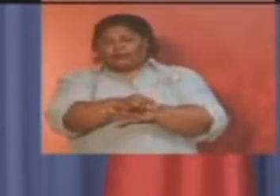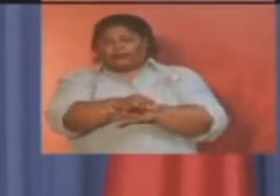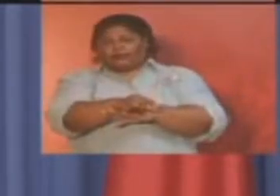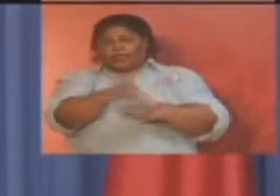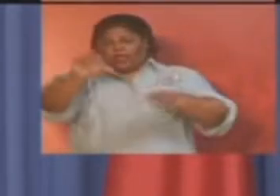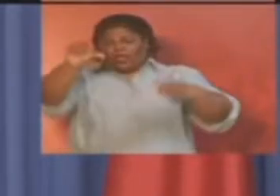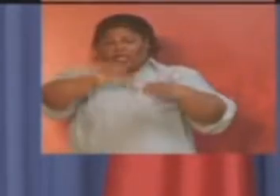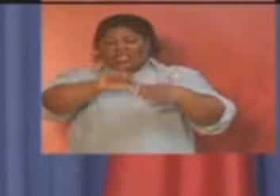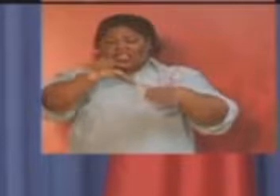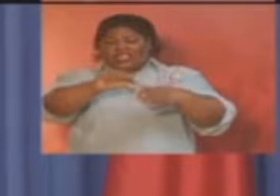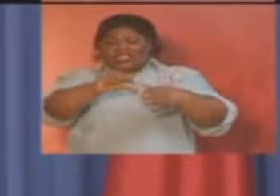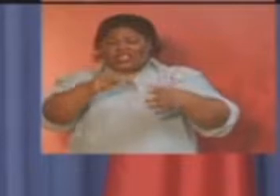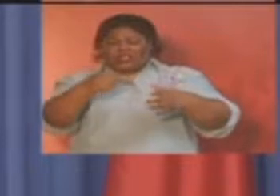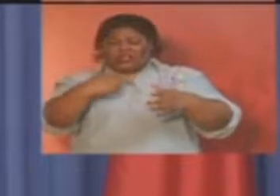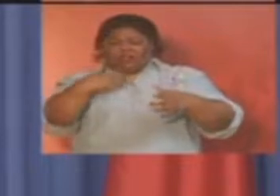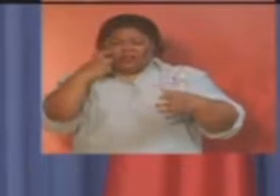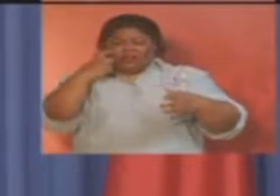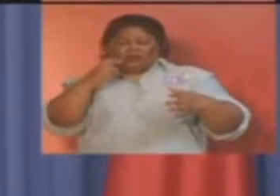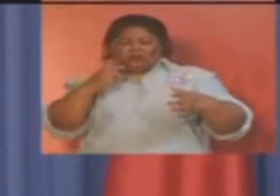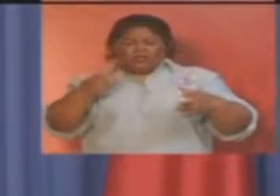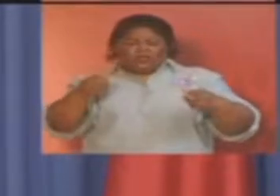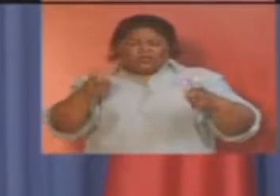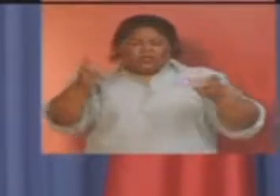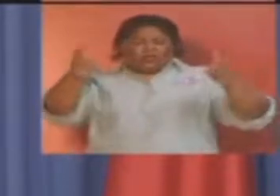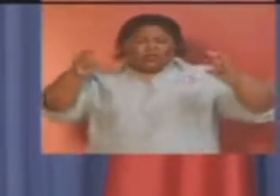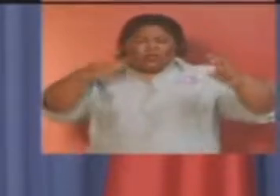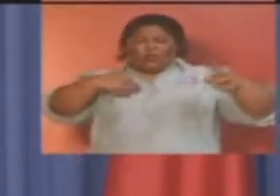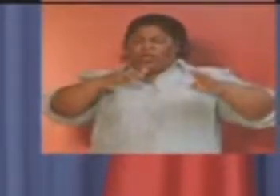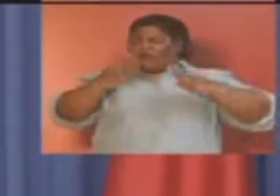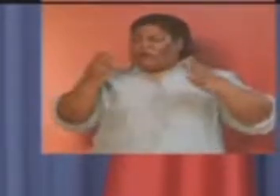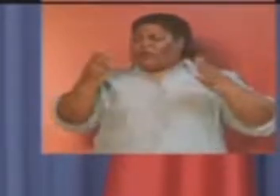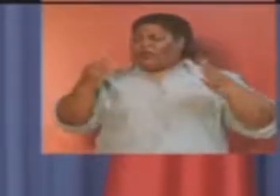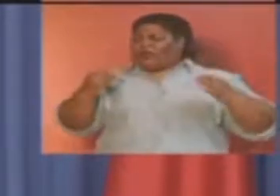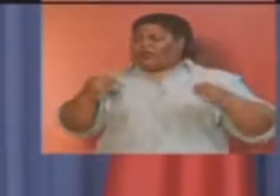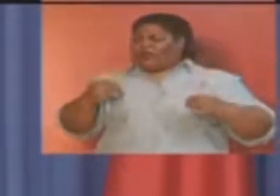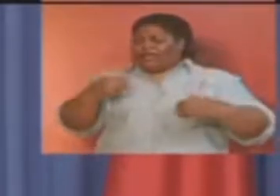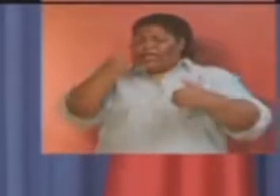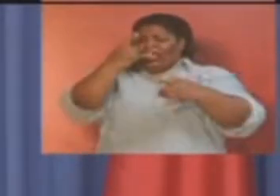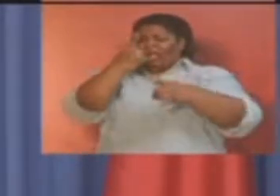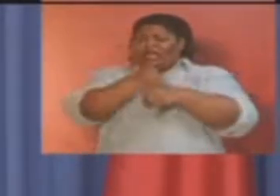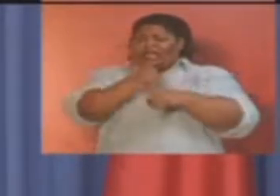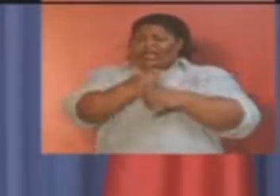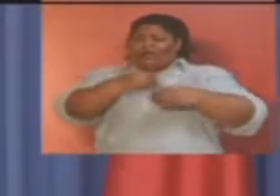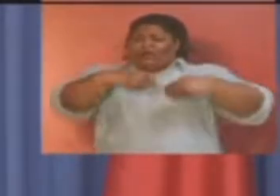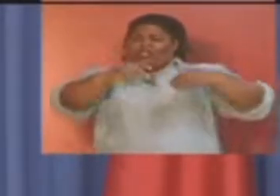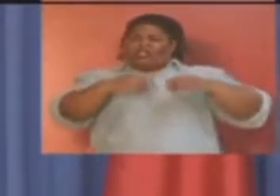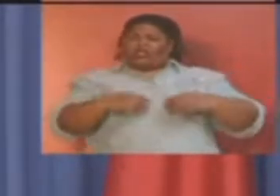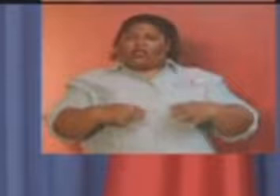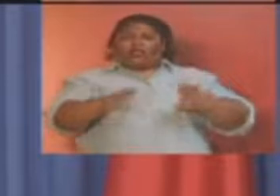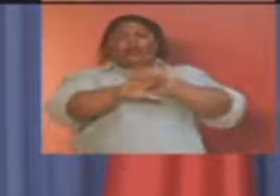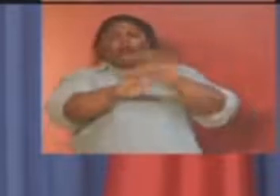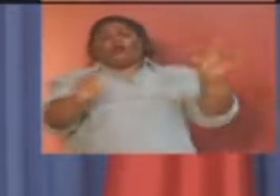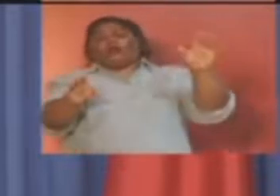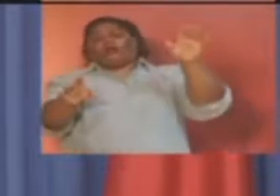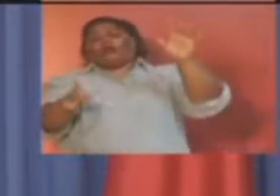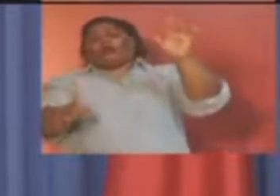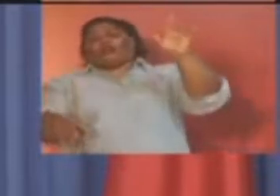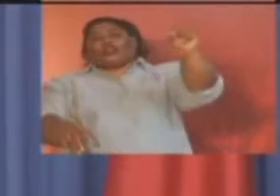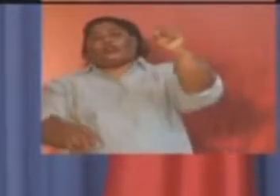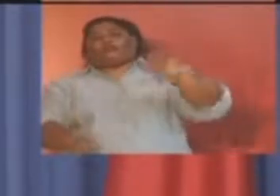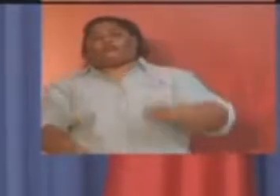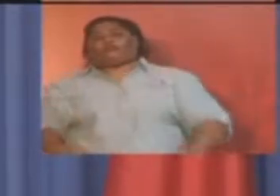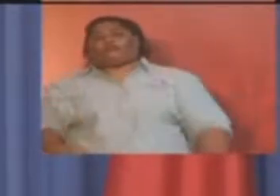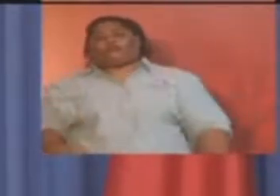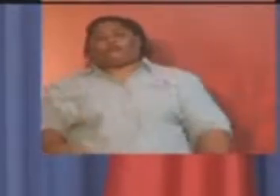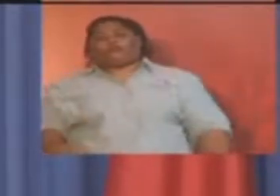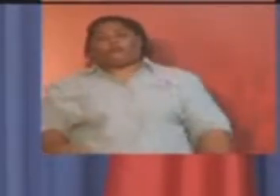we are open until 10 p.m. and we sell alcohol. That's not the type of behavior we're looking for. I'll start by saying public